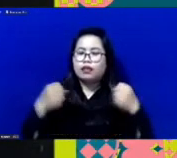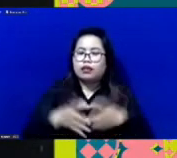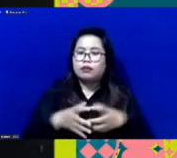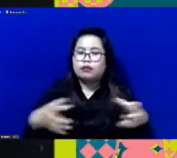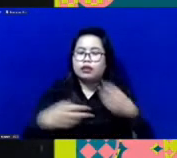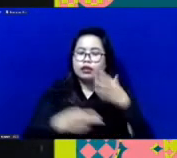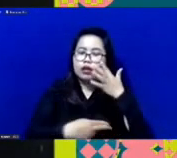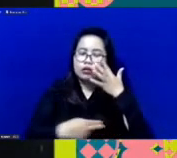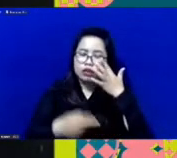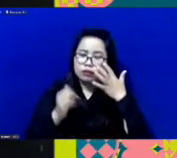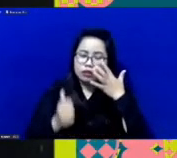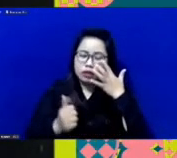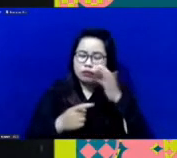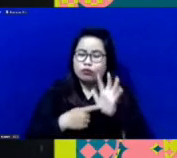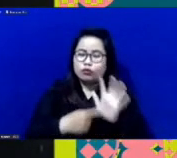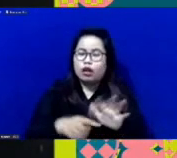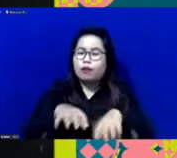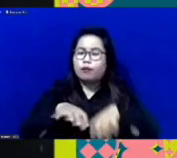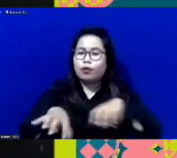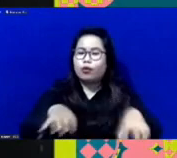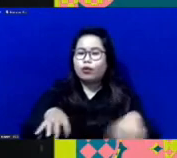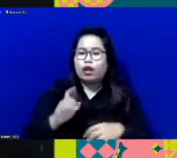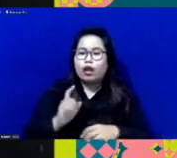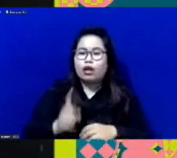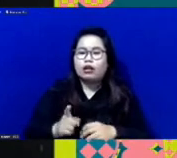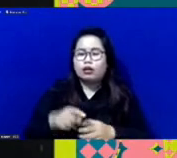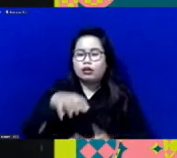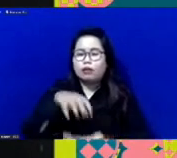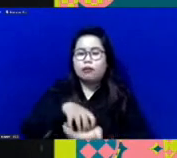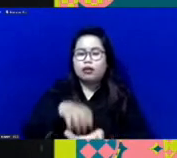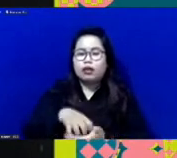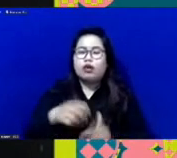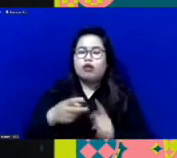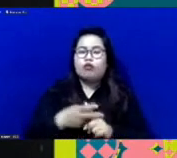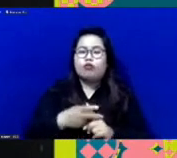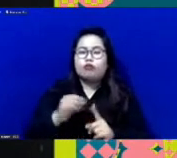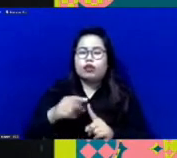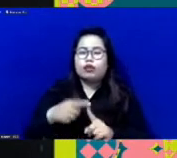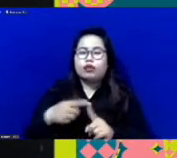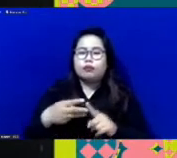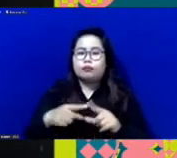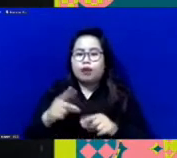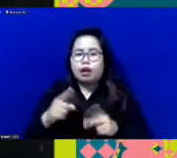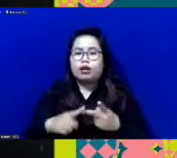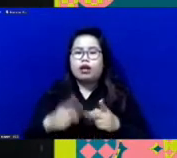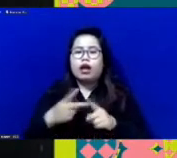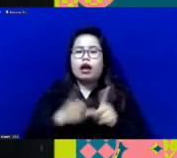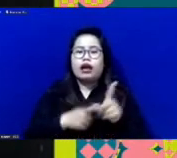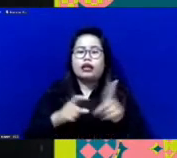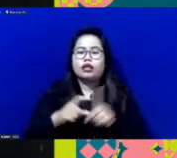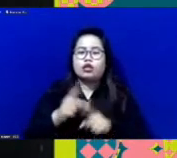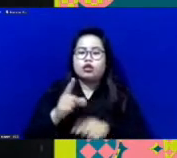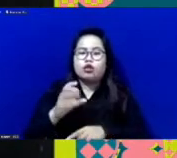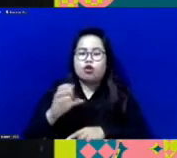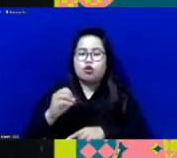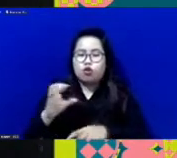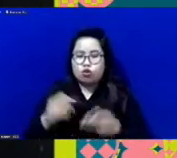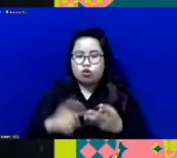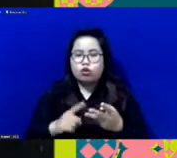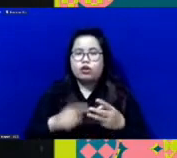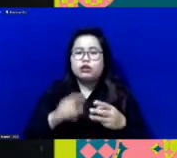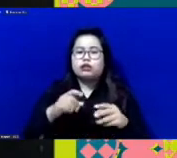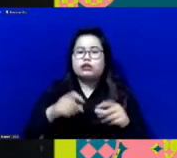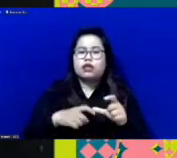their booth, such as Fitbar, Hydrococo, some supplements, Sakatonic, and there are also free